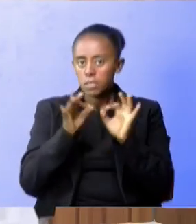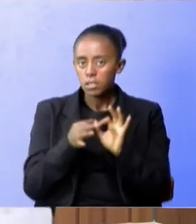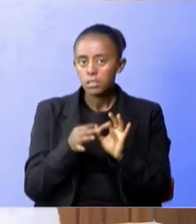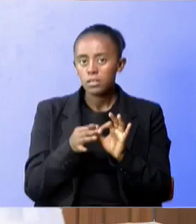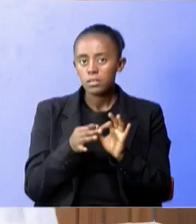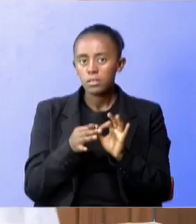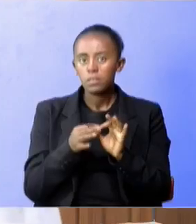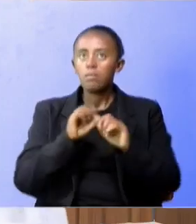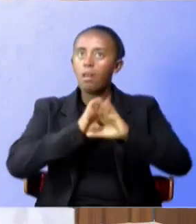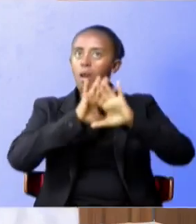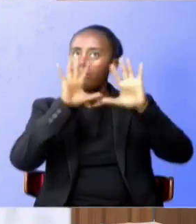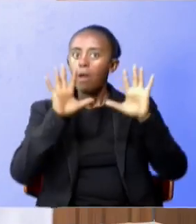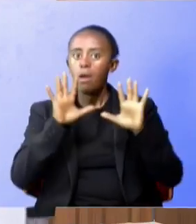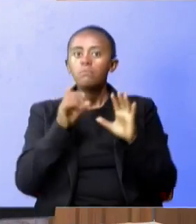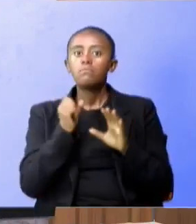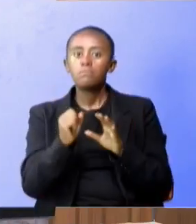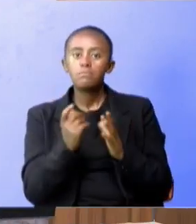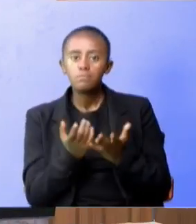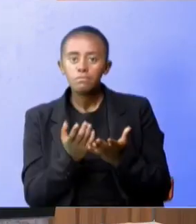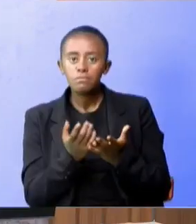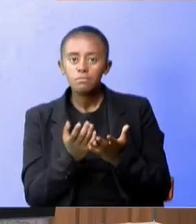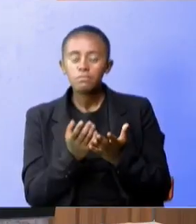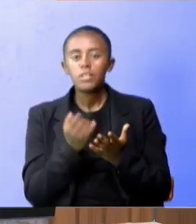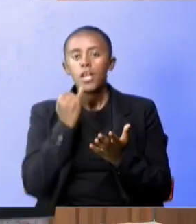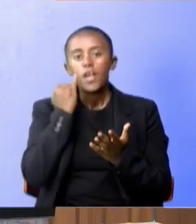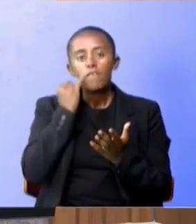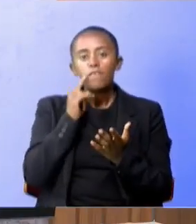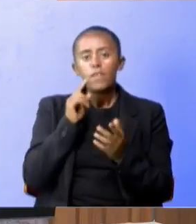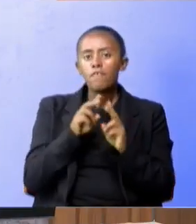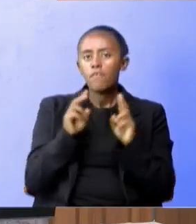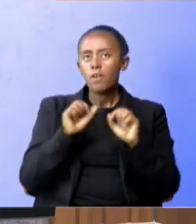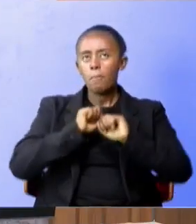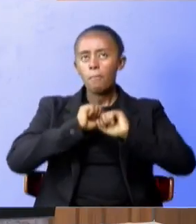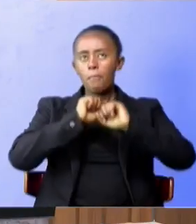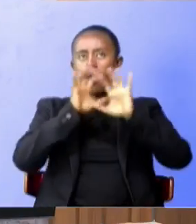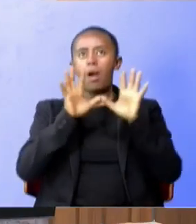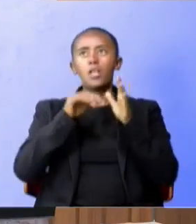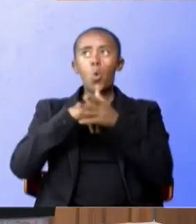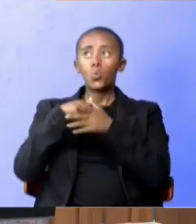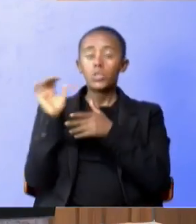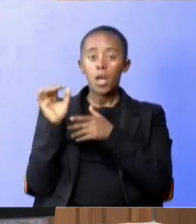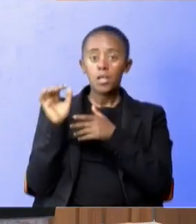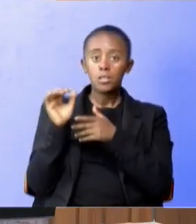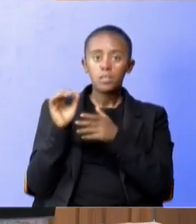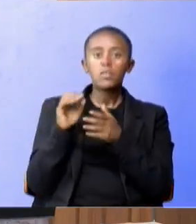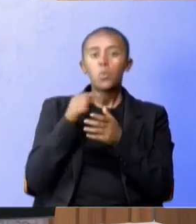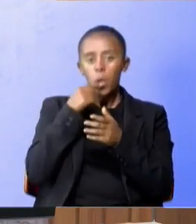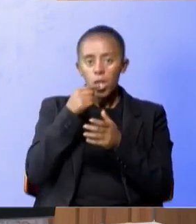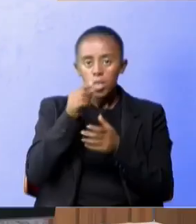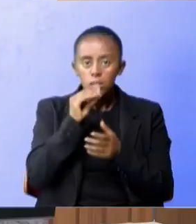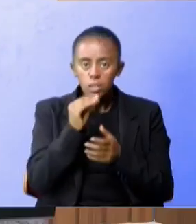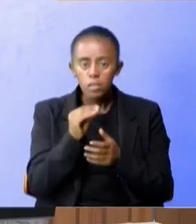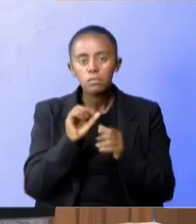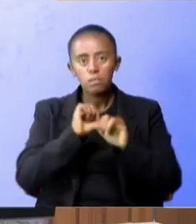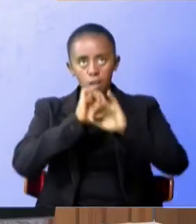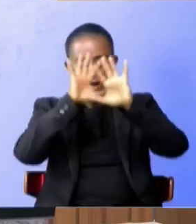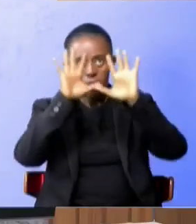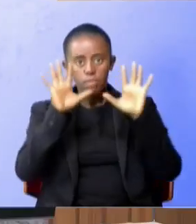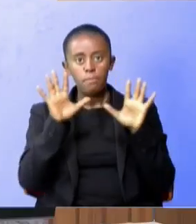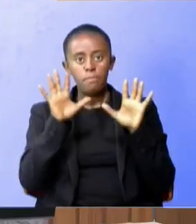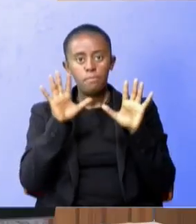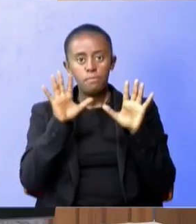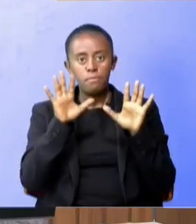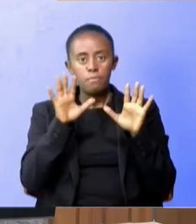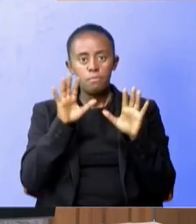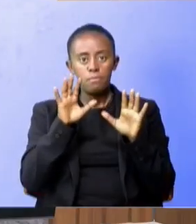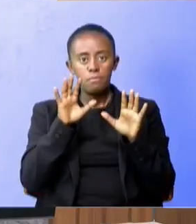example, in light. So if we say it is very bright outside, we're saying the light has